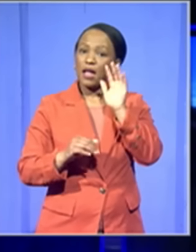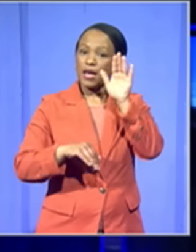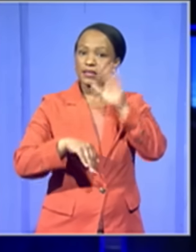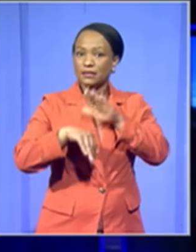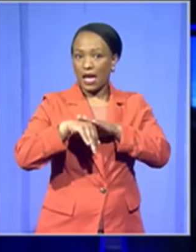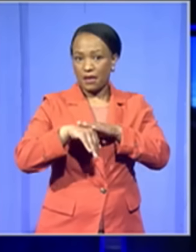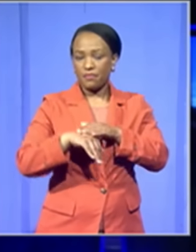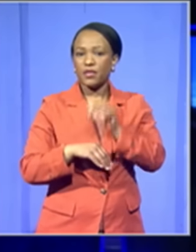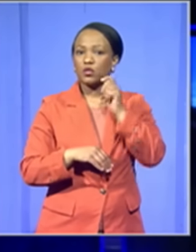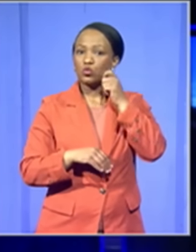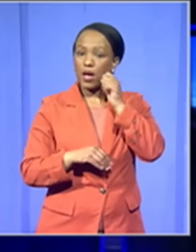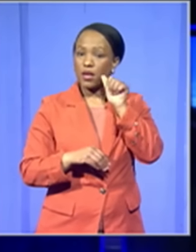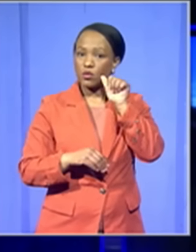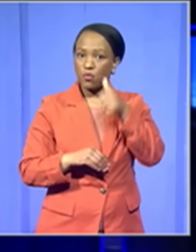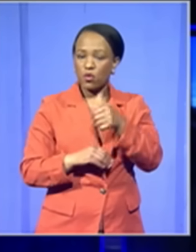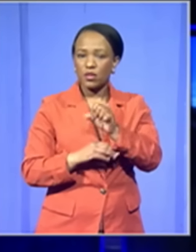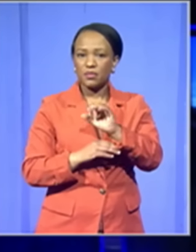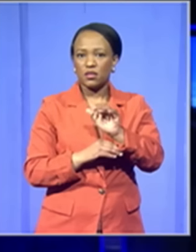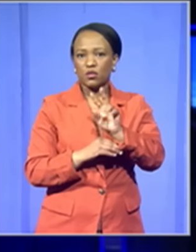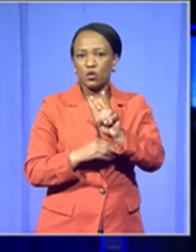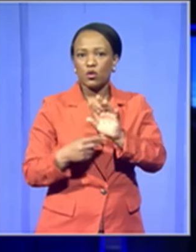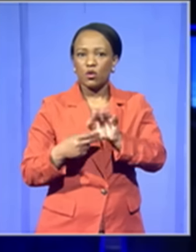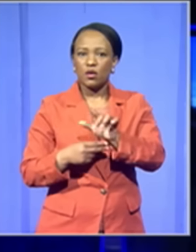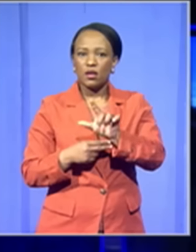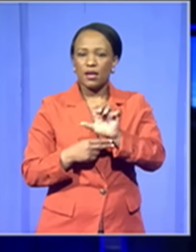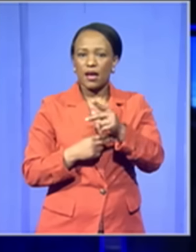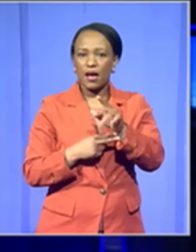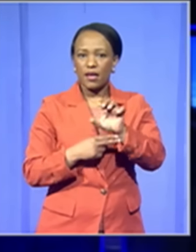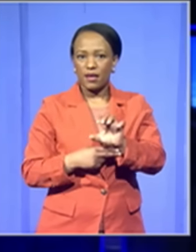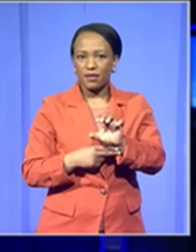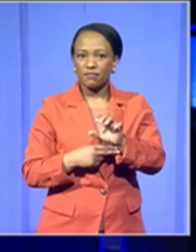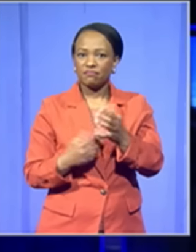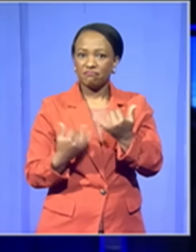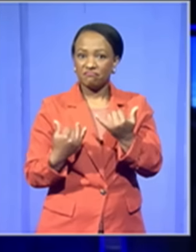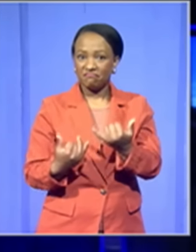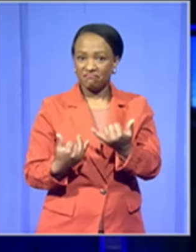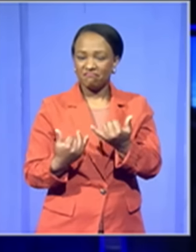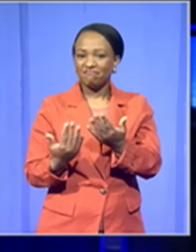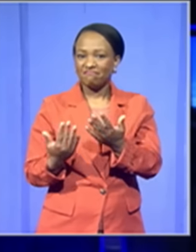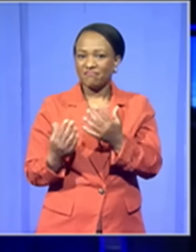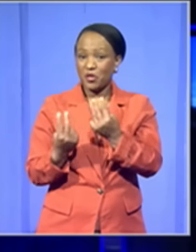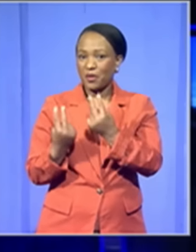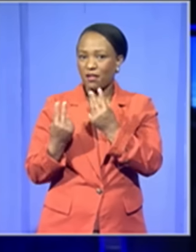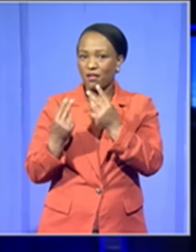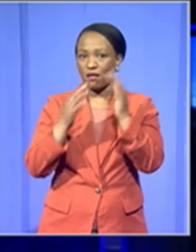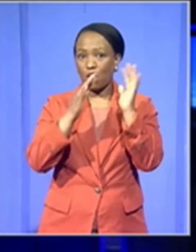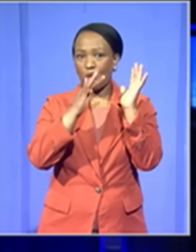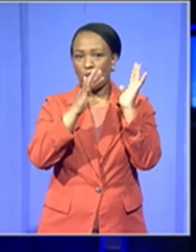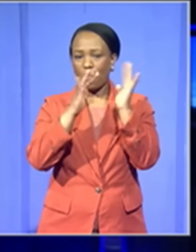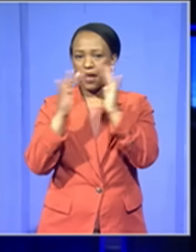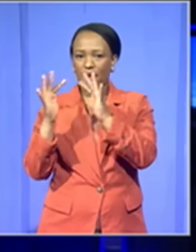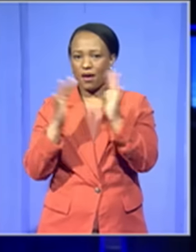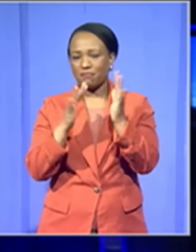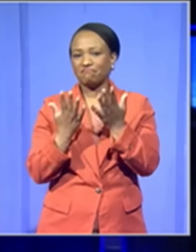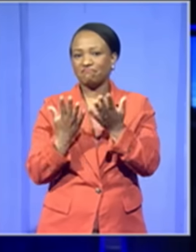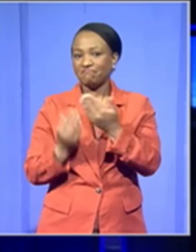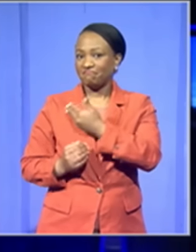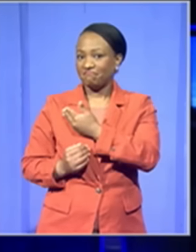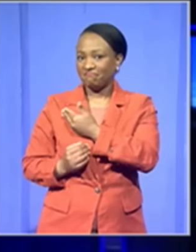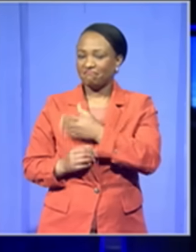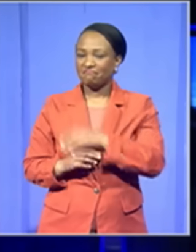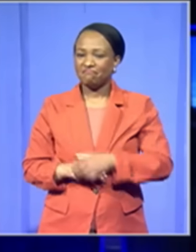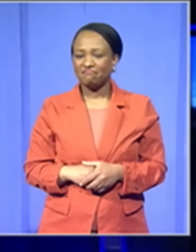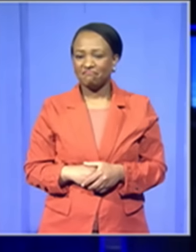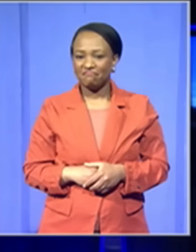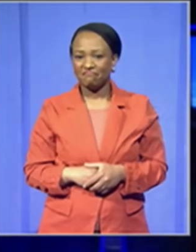kopana le Mofostsana hosane ho renya bosupa kwano ho SABC2 le SABC le hae fela hona jwale tsa bolipi di a latela ka Lefungtaung.